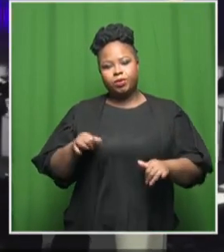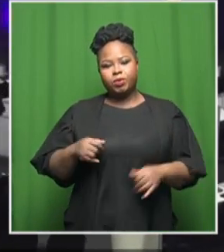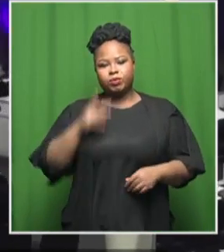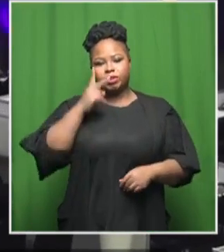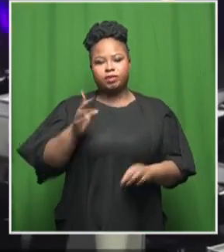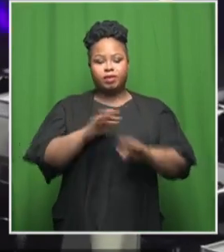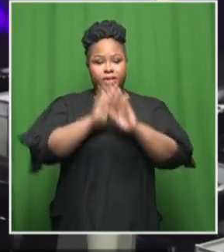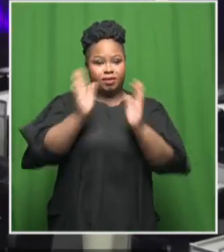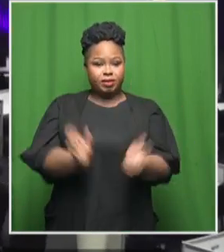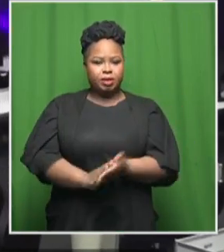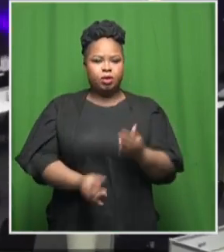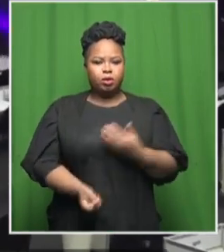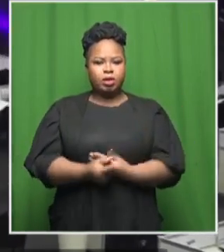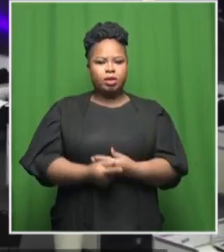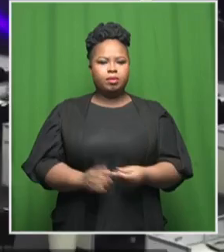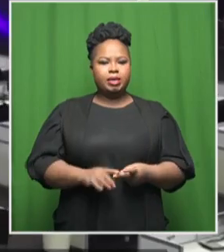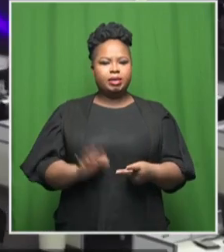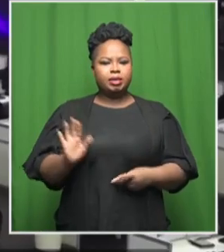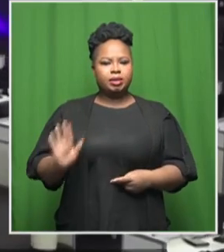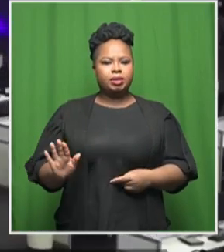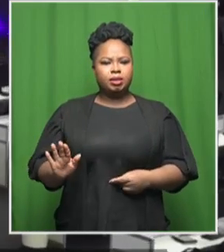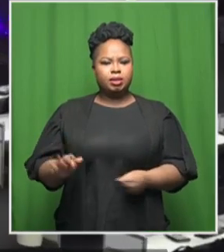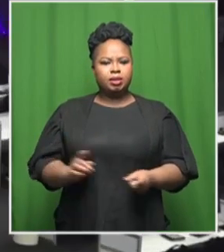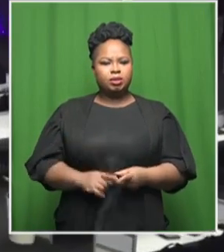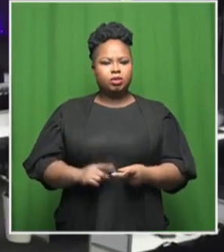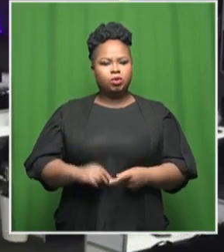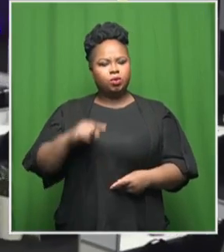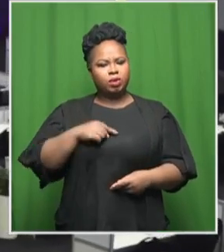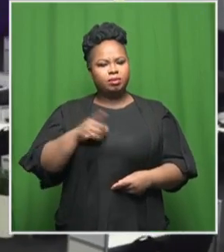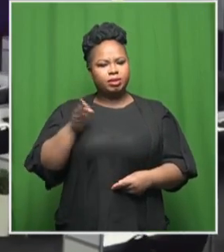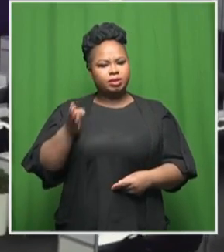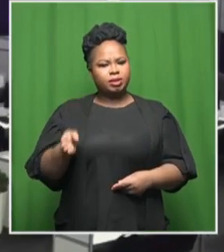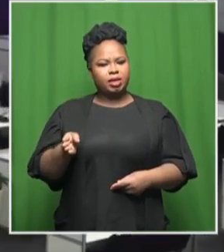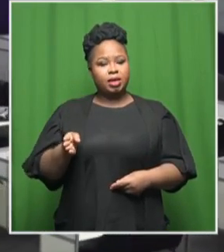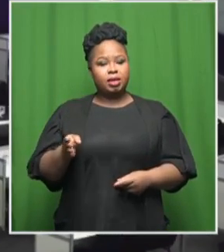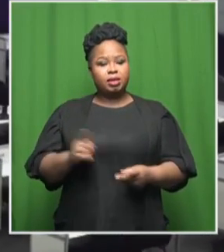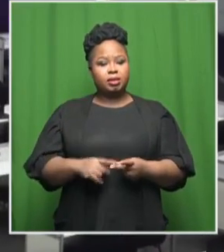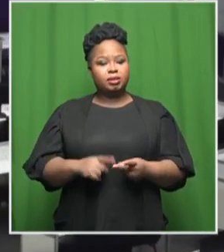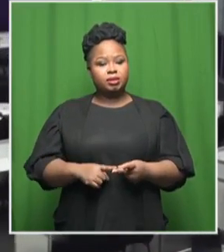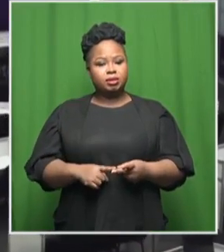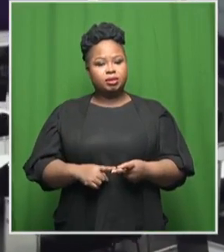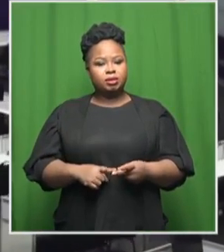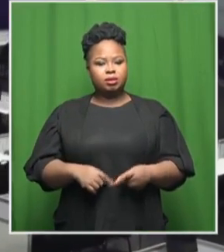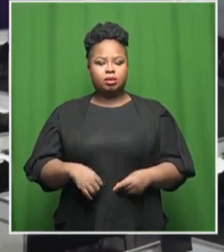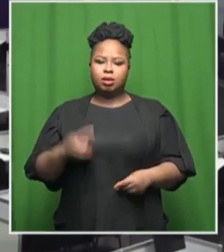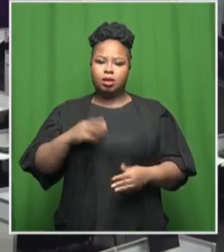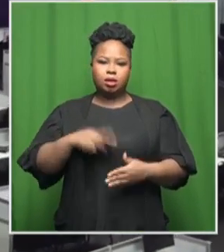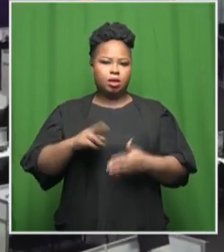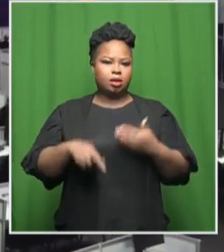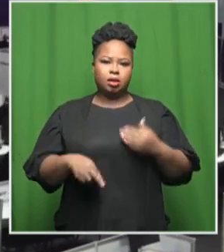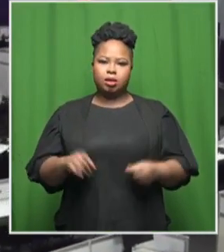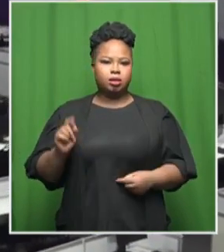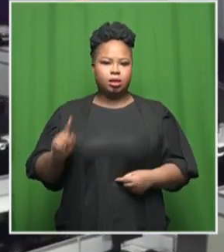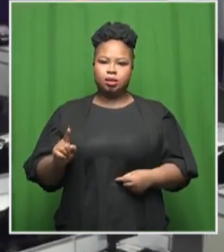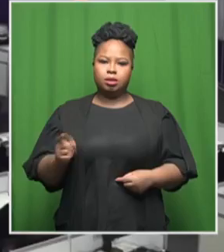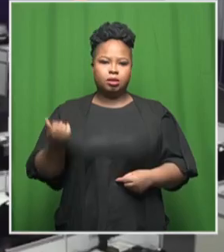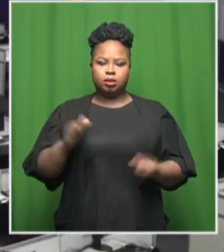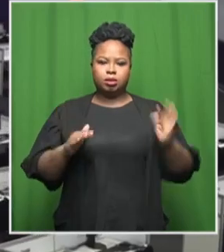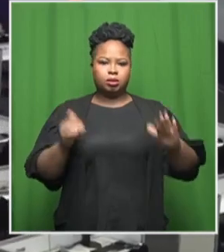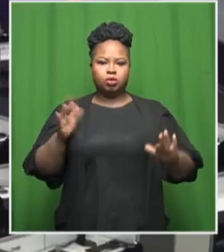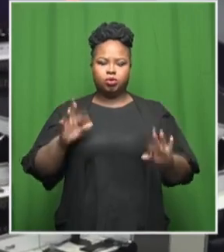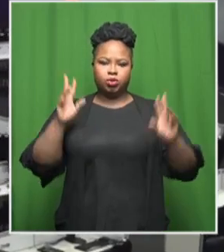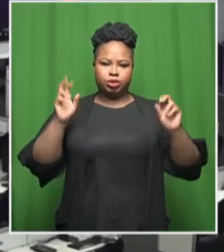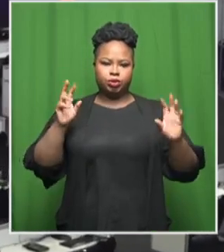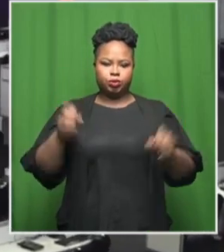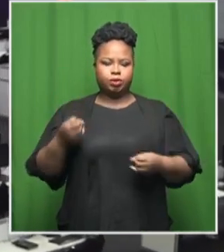all of those issues to be brought about, because this is still the early hours where all of these results are being brought in and the issues are